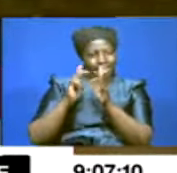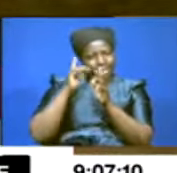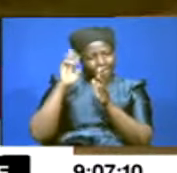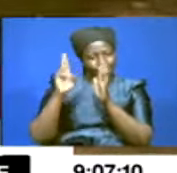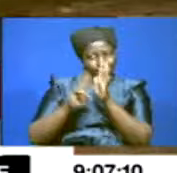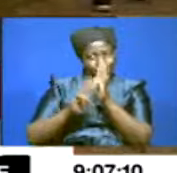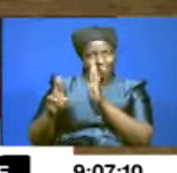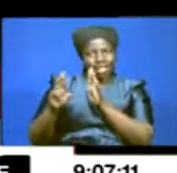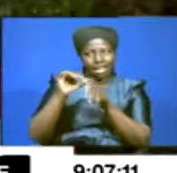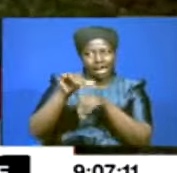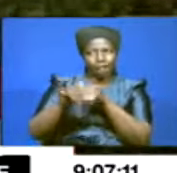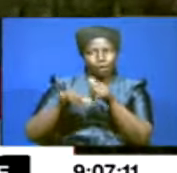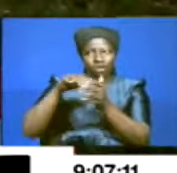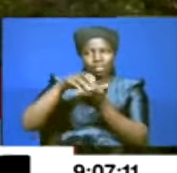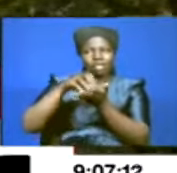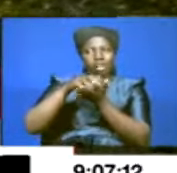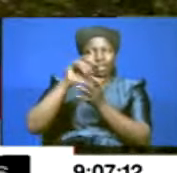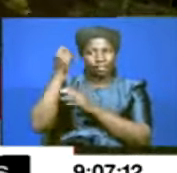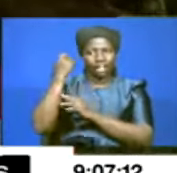tree cover.